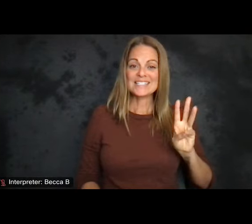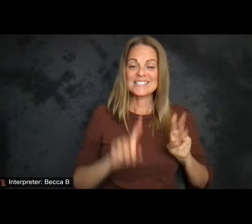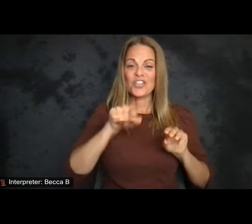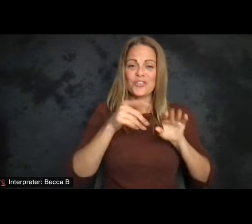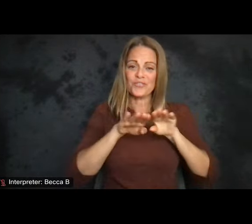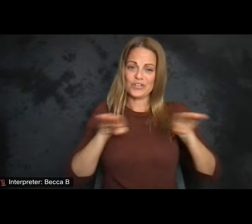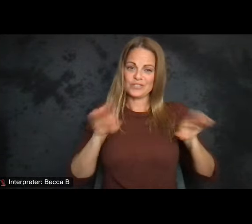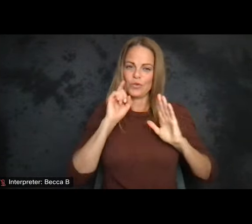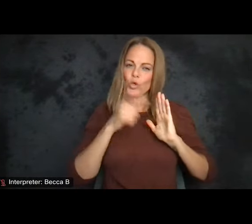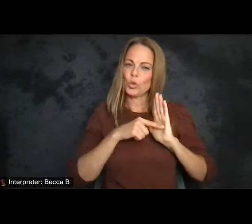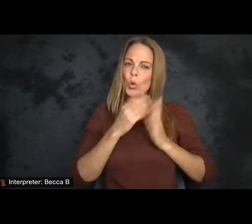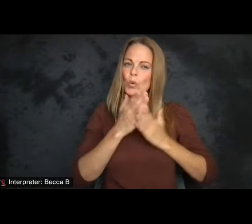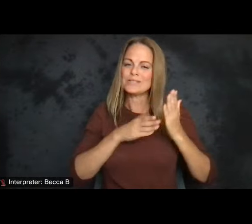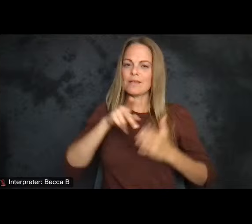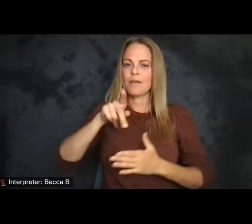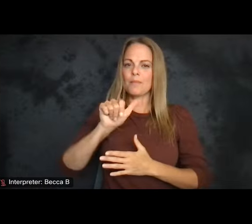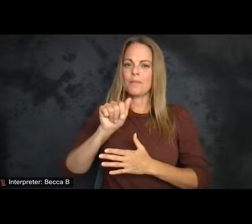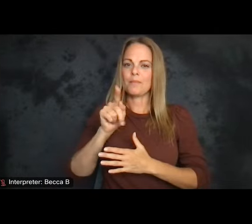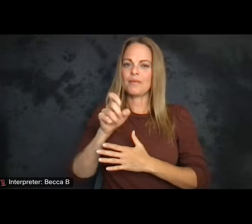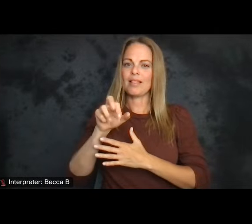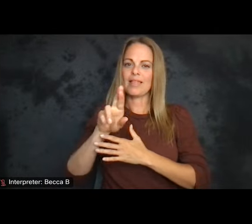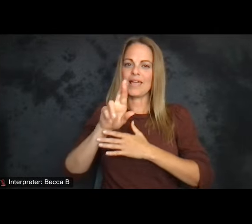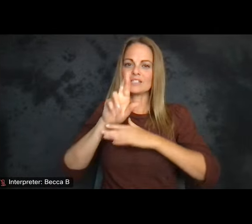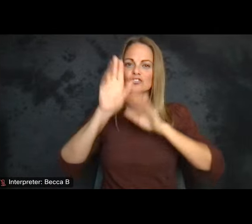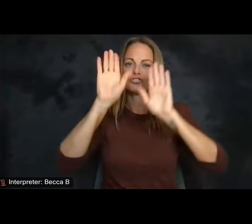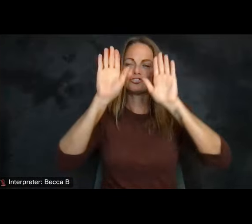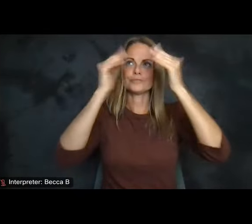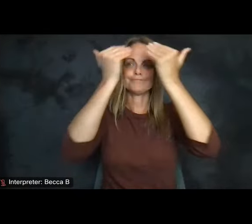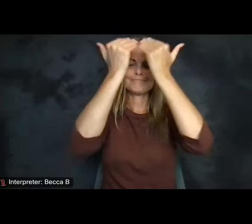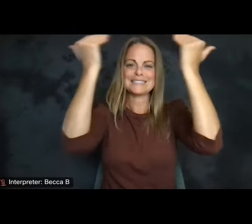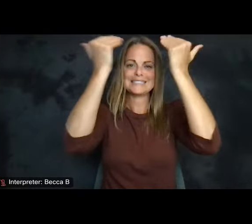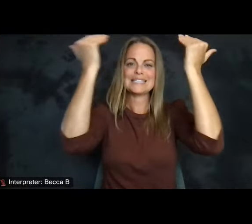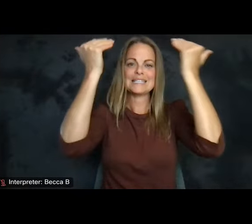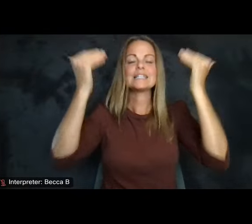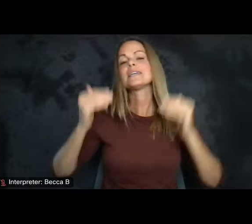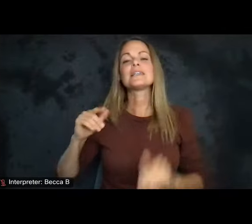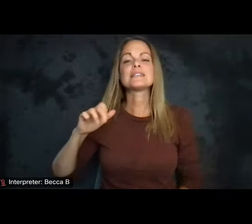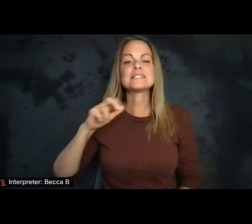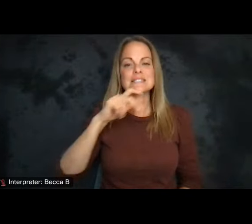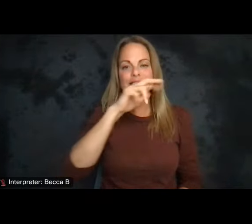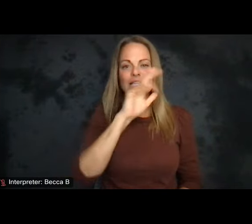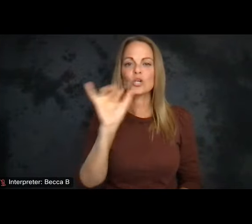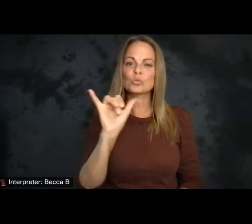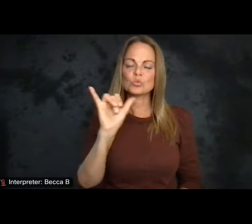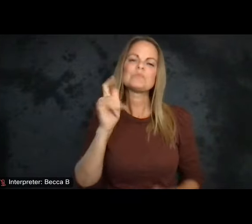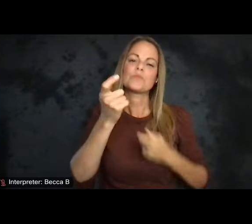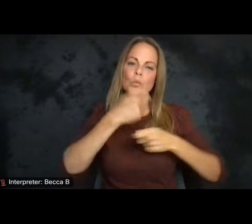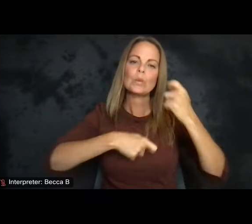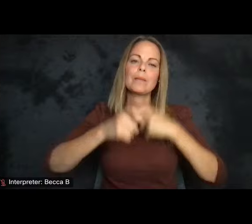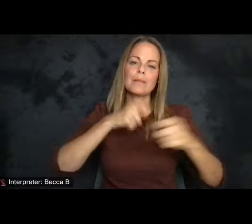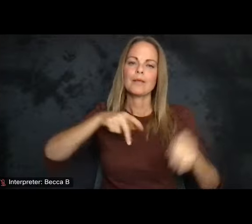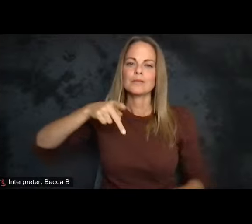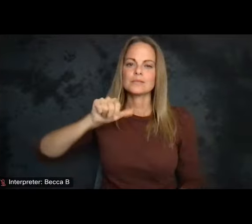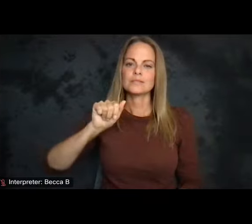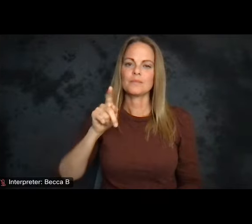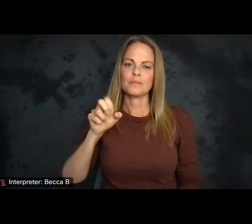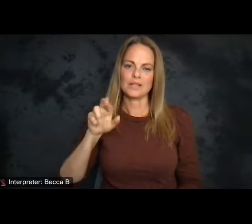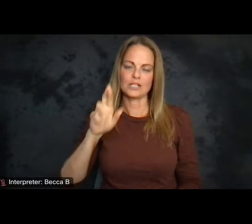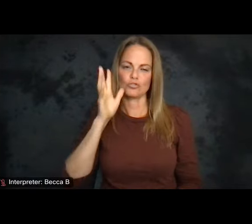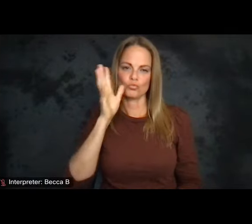have lost some plaster ceilings and in the stairwell, so that will be replaced. Next slide. This